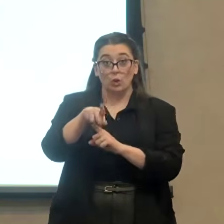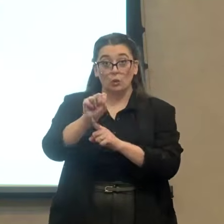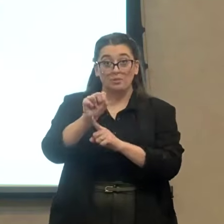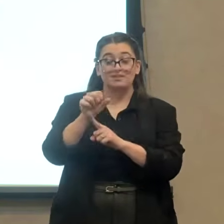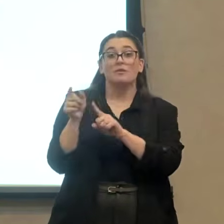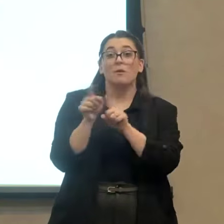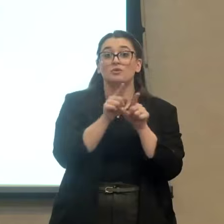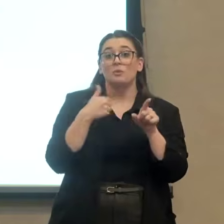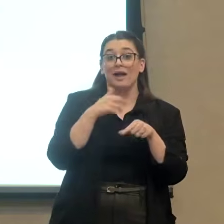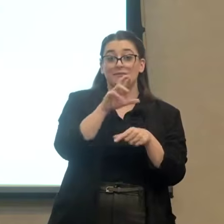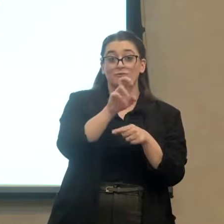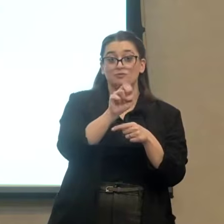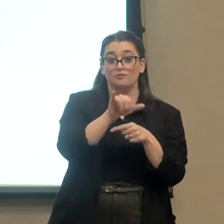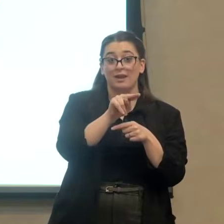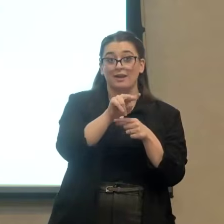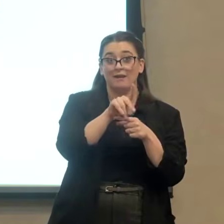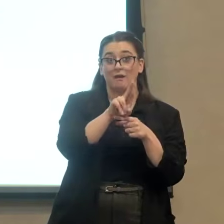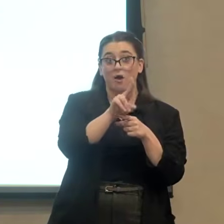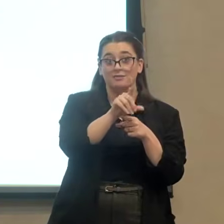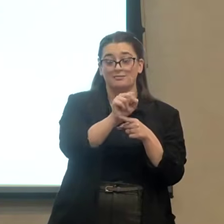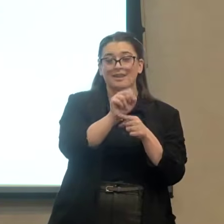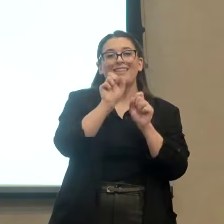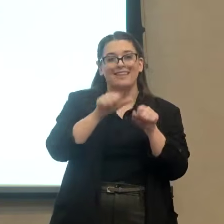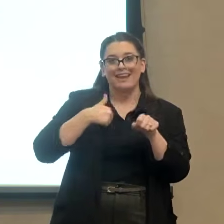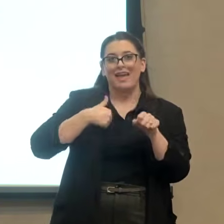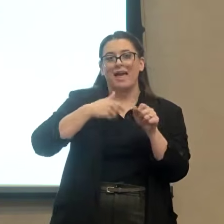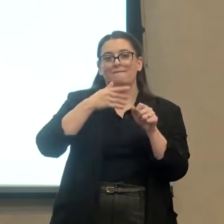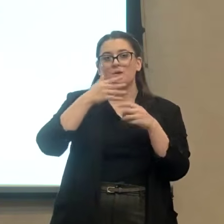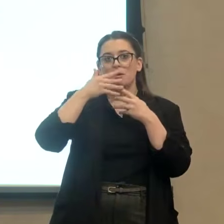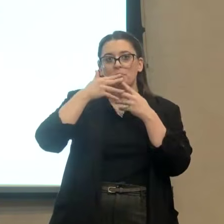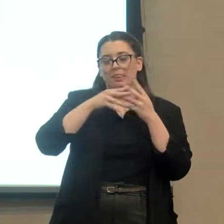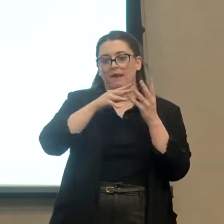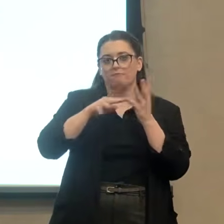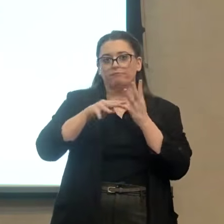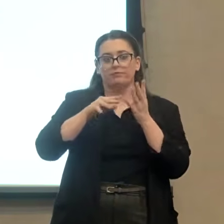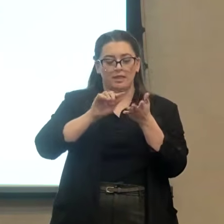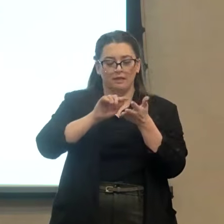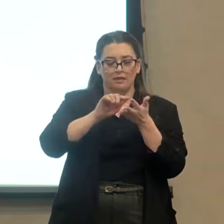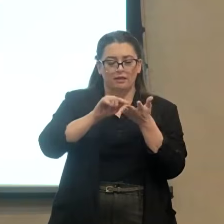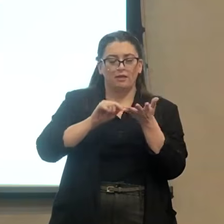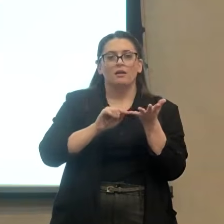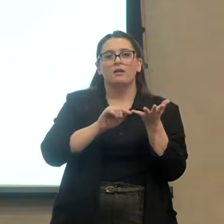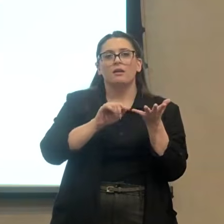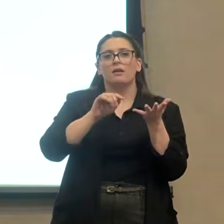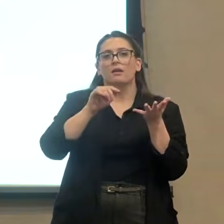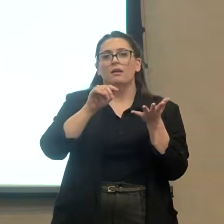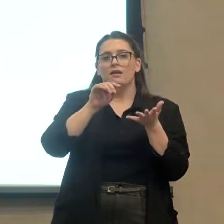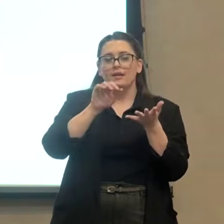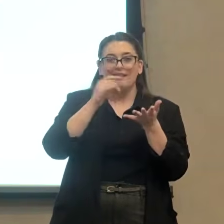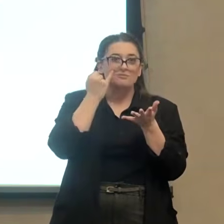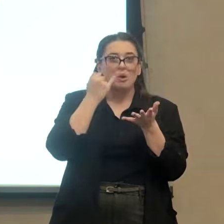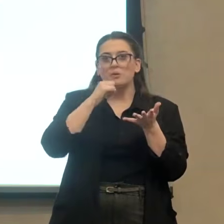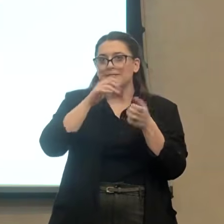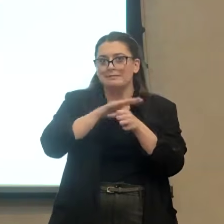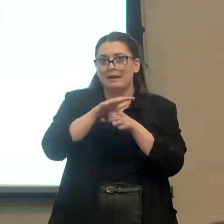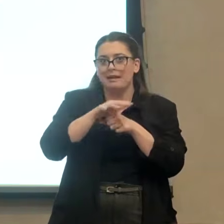Raynaud's, can get splinter hemorrhages, which are little red dots in the tips of the fingers if there's not enough oxygen